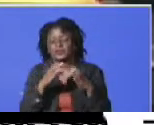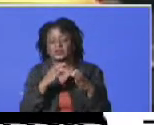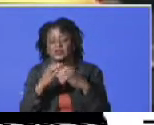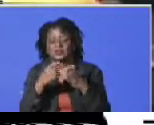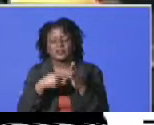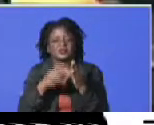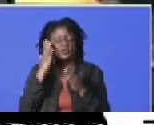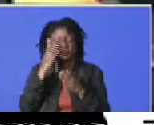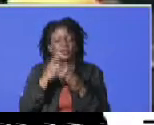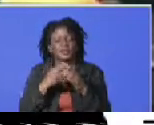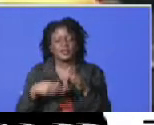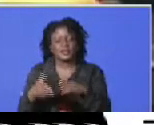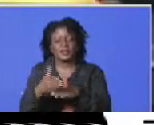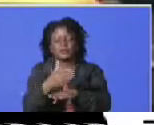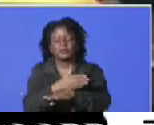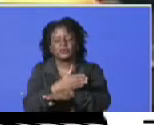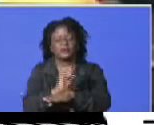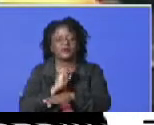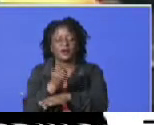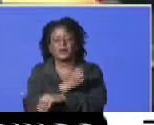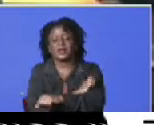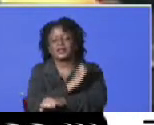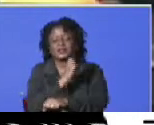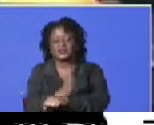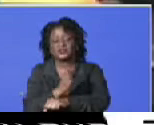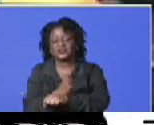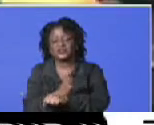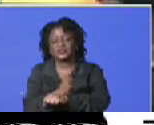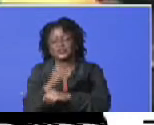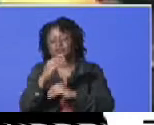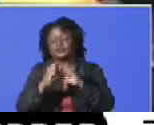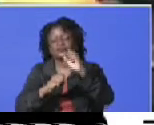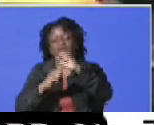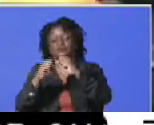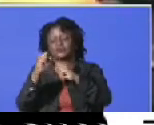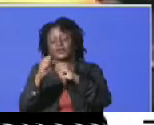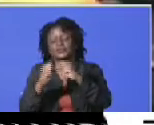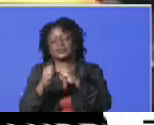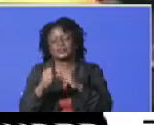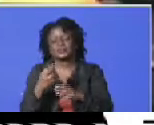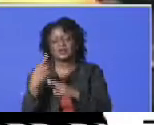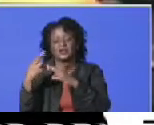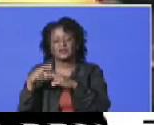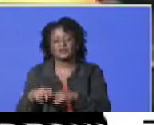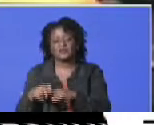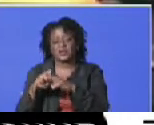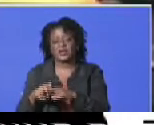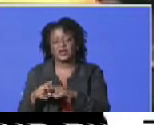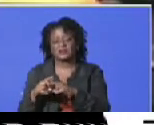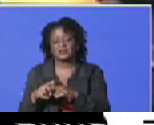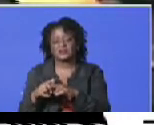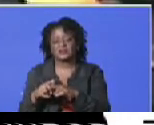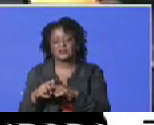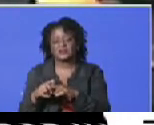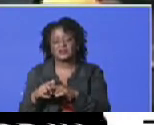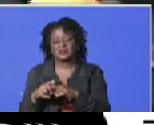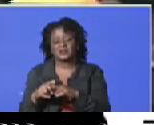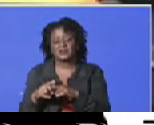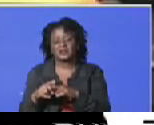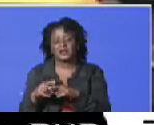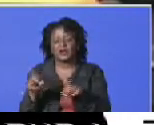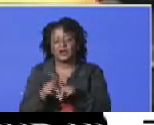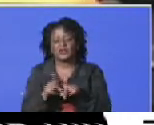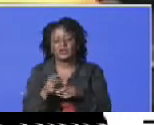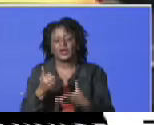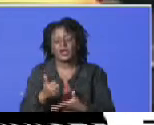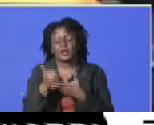improve our energy infrastructure's reliability and resilience to natural disasters, invoked by climate change, but it will also help